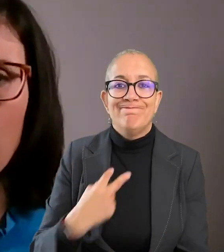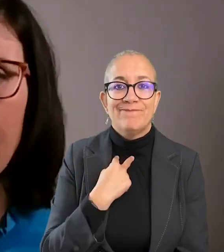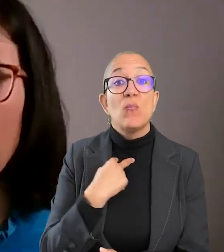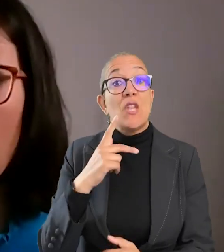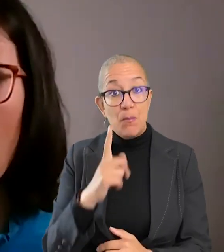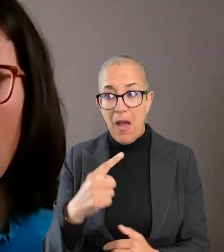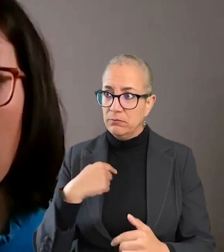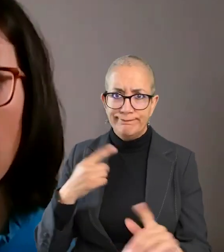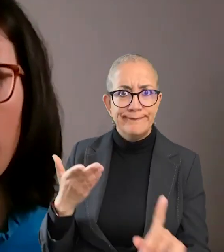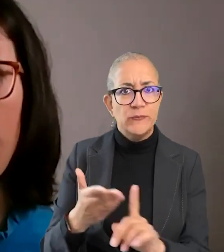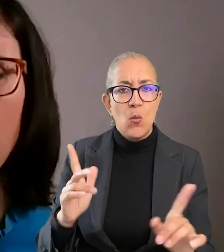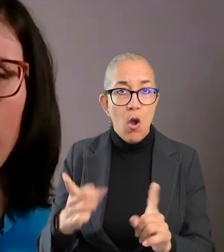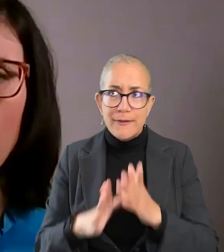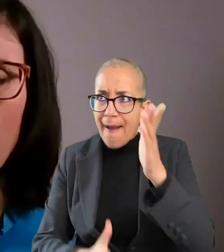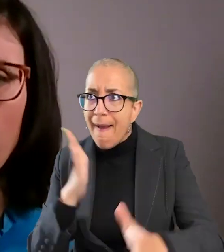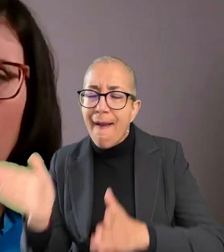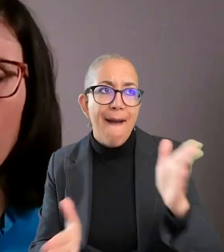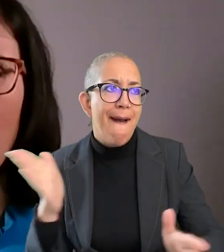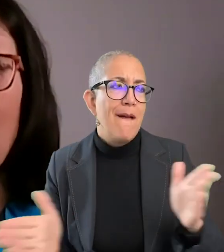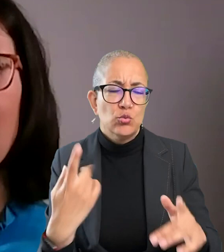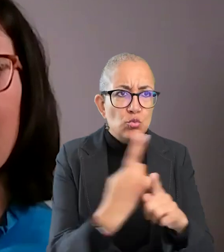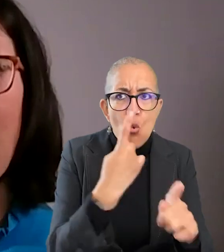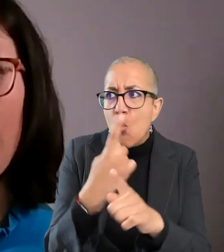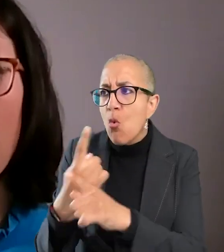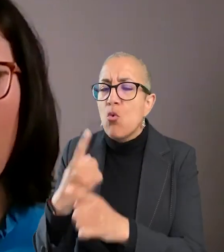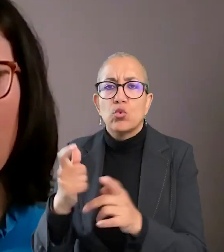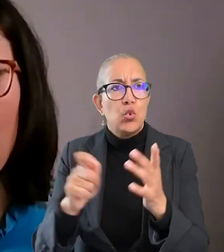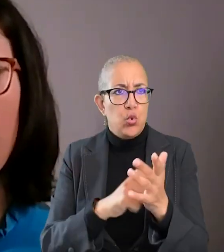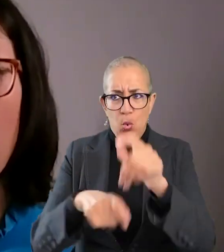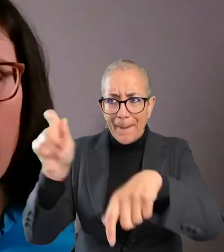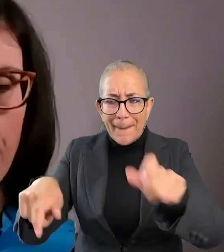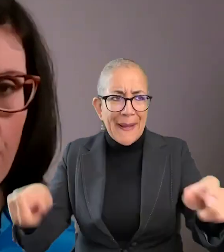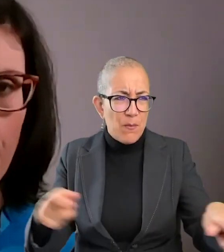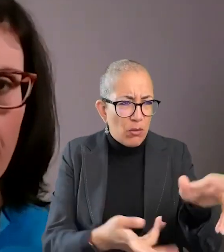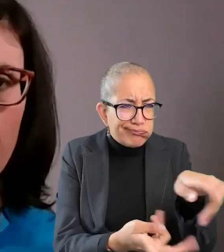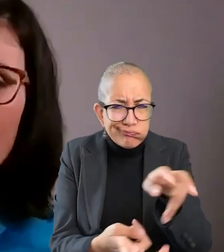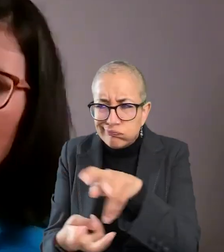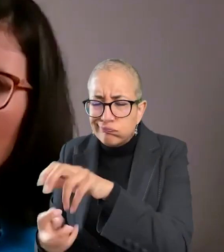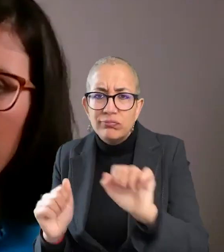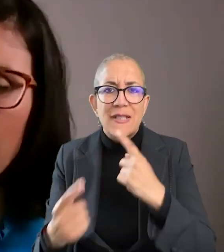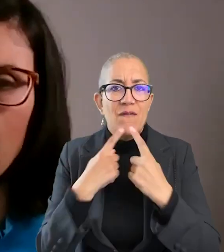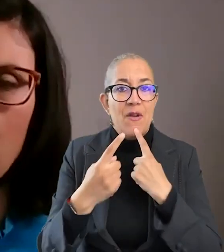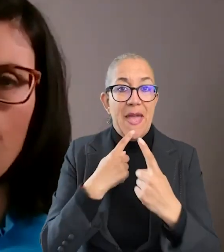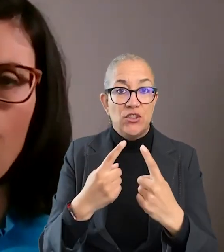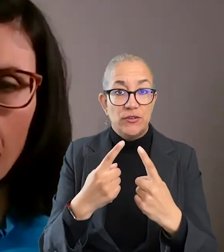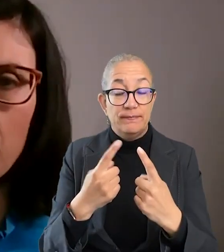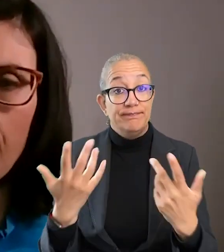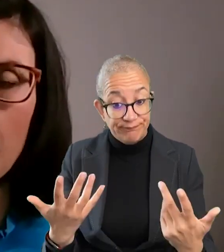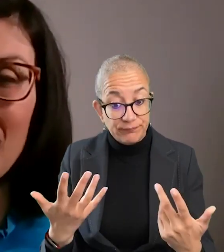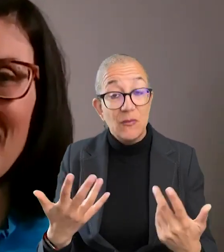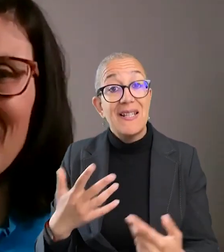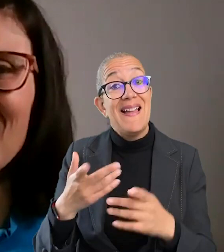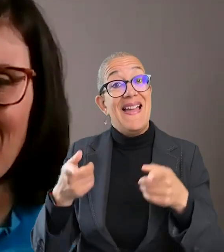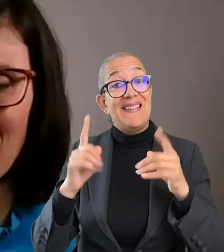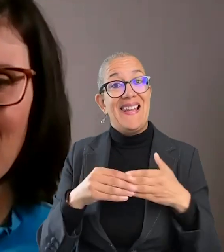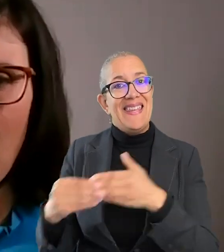I want to take, to go out and speak to the voters themselves, to gather that information that you need. Because as a leader, you have to develop